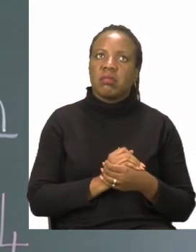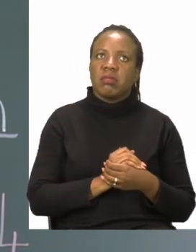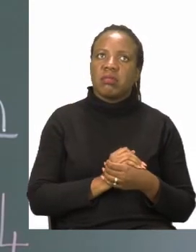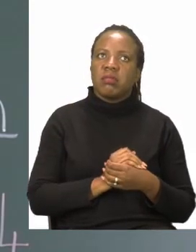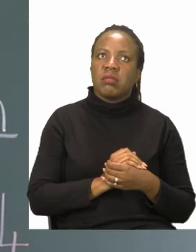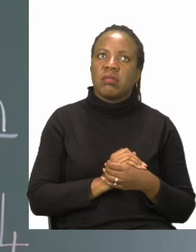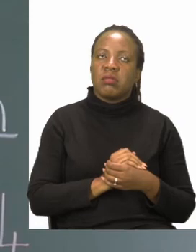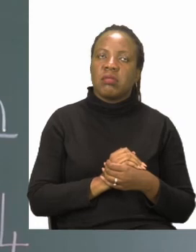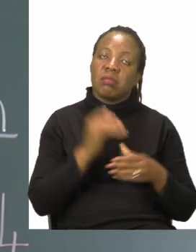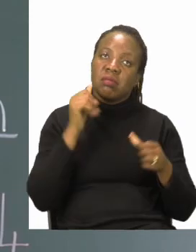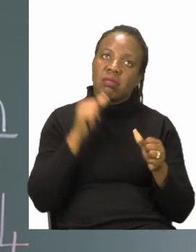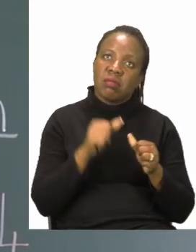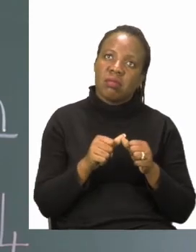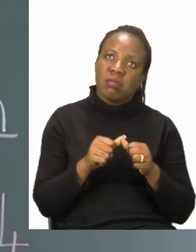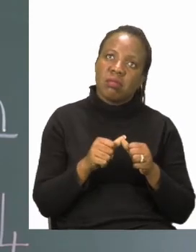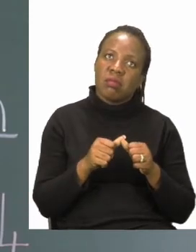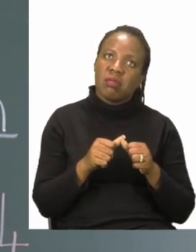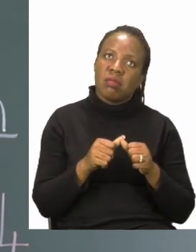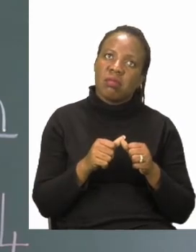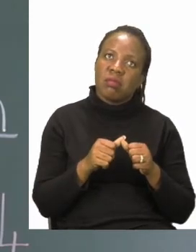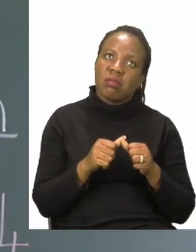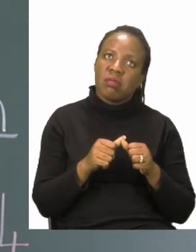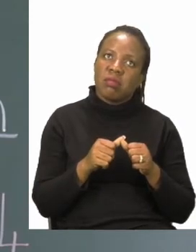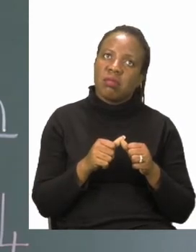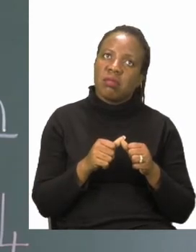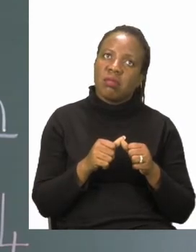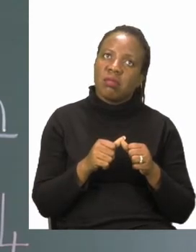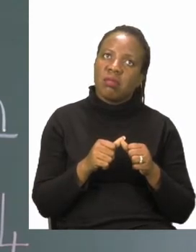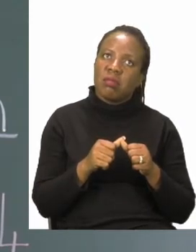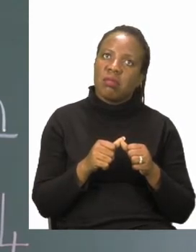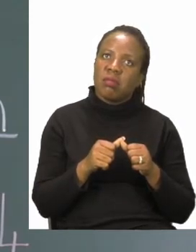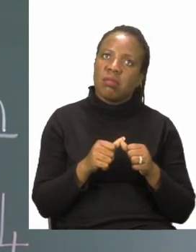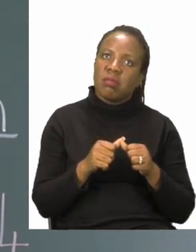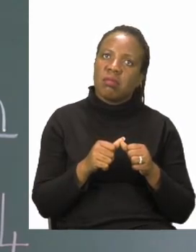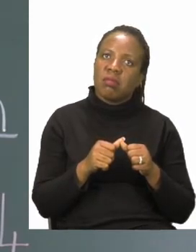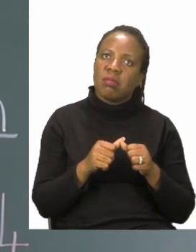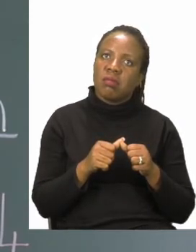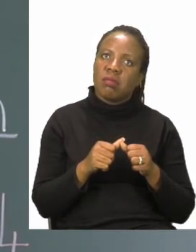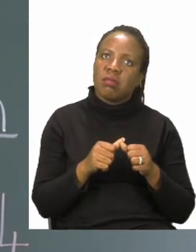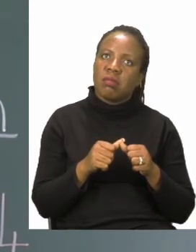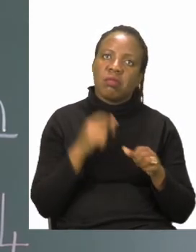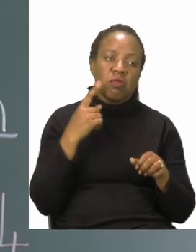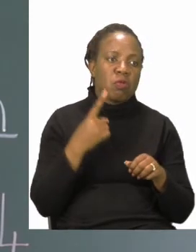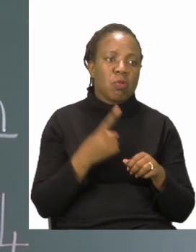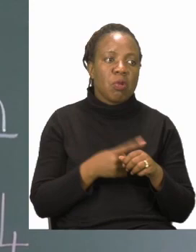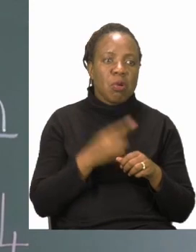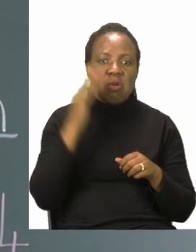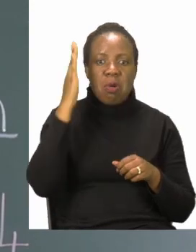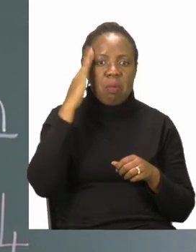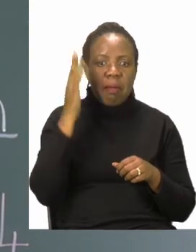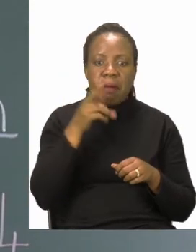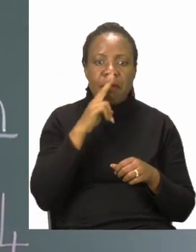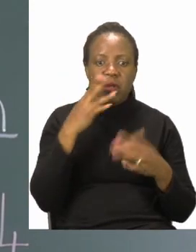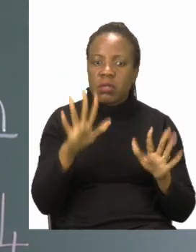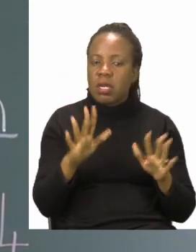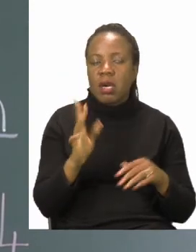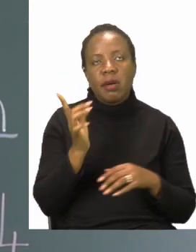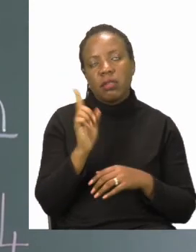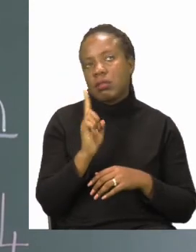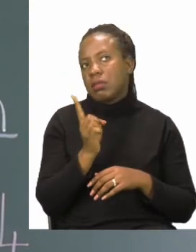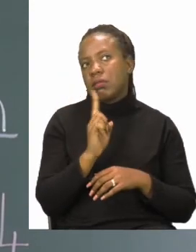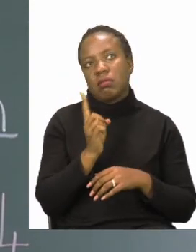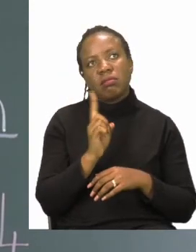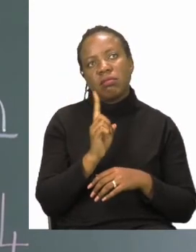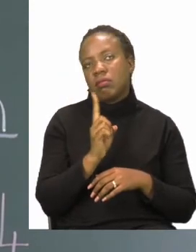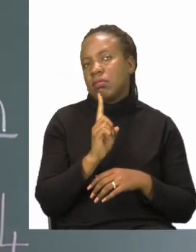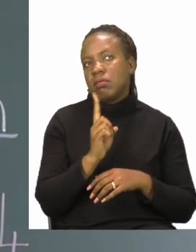now remember everyone, we cannot always just know our answers immediately when we think